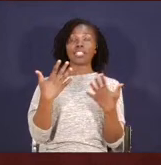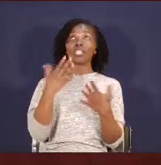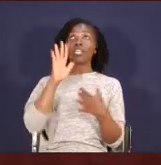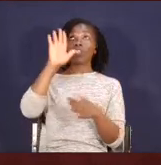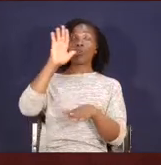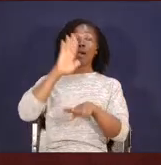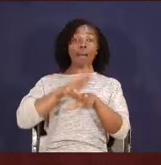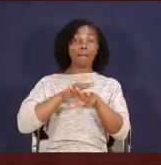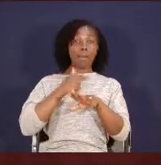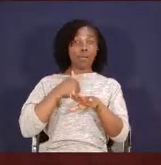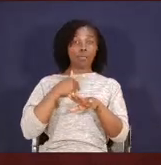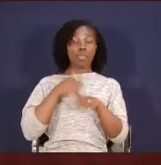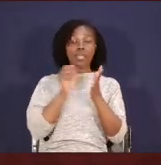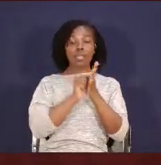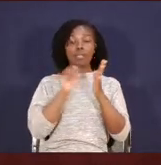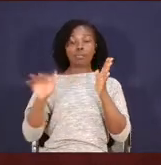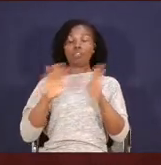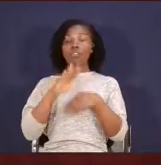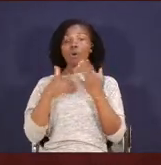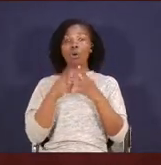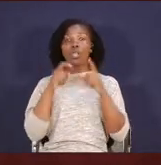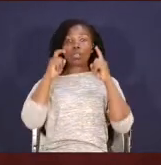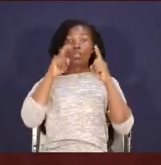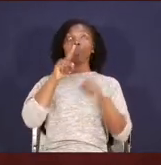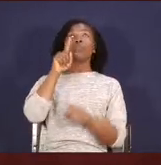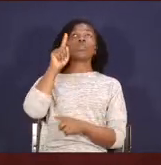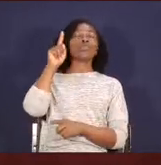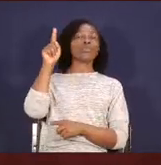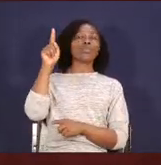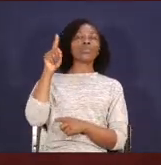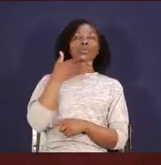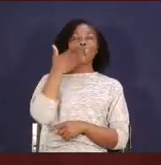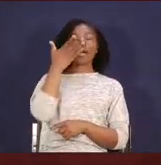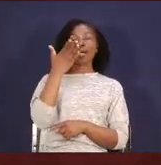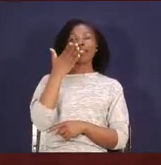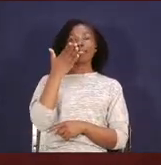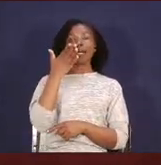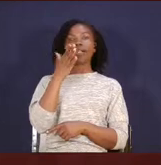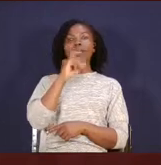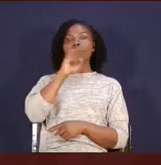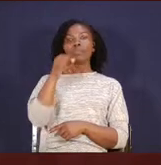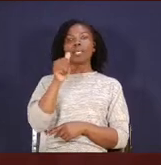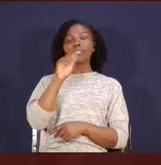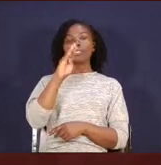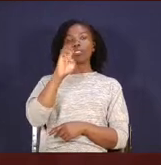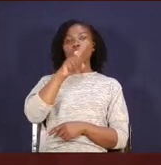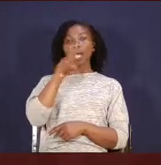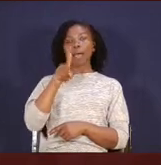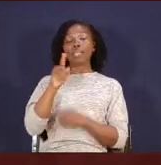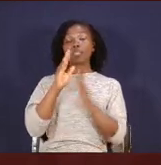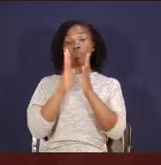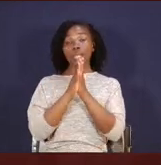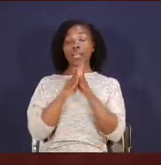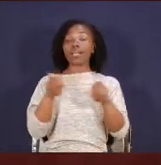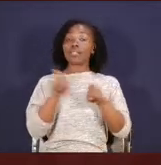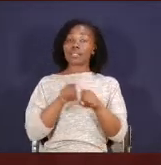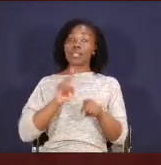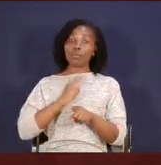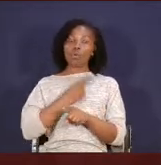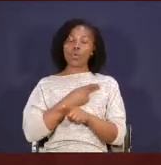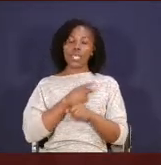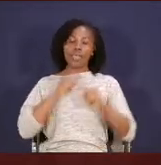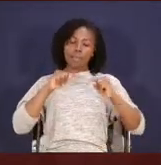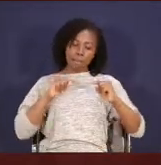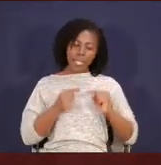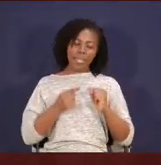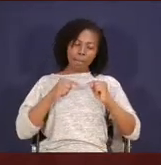evil. God, you answered that fourfold prayer of Jabez immediately. And many times we are at the place of Jabez, where pain has